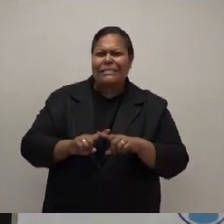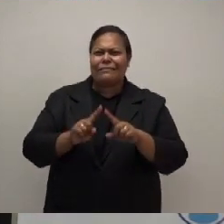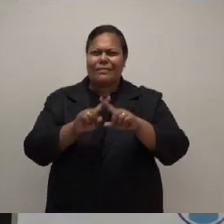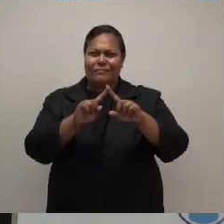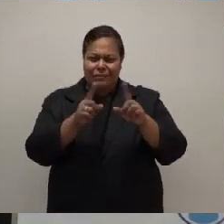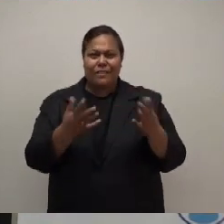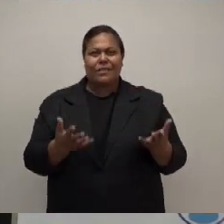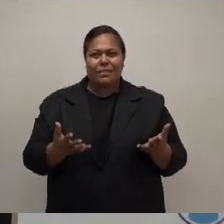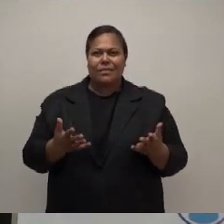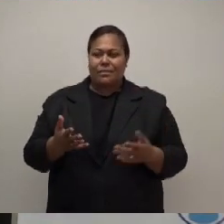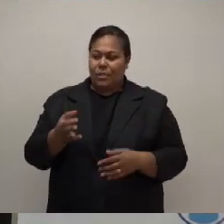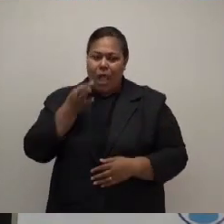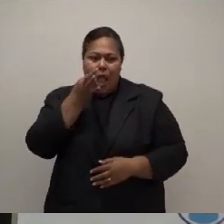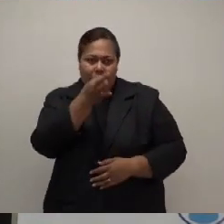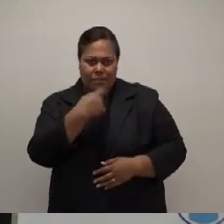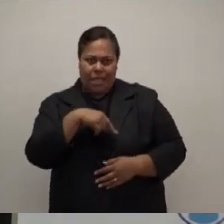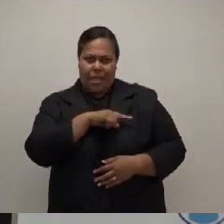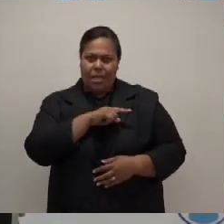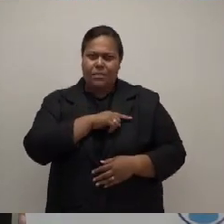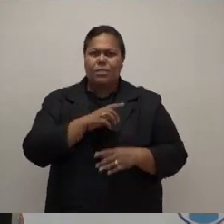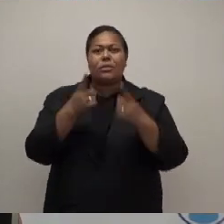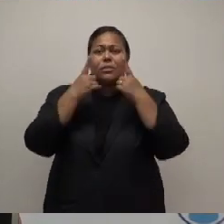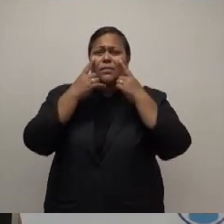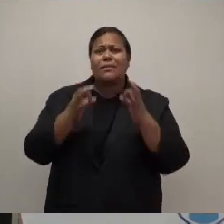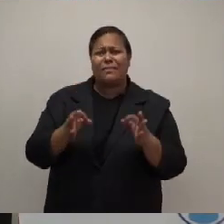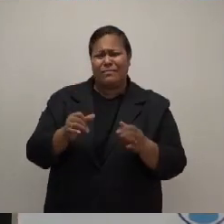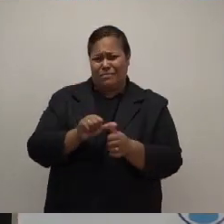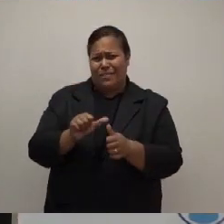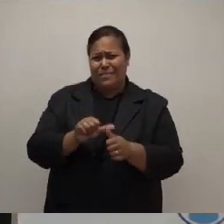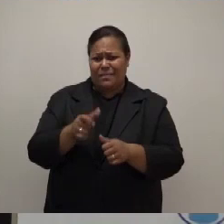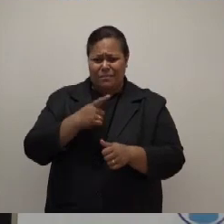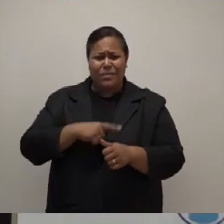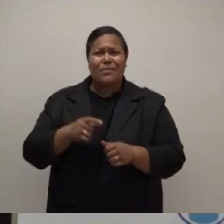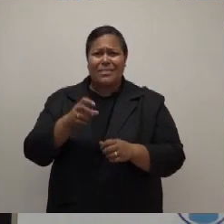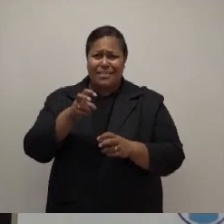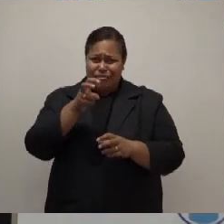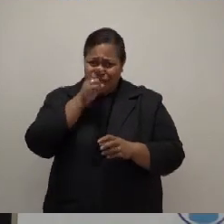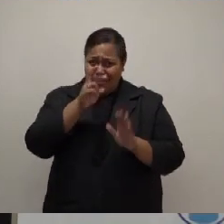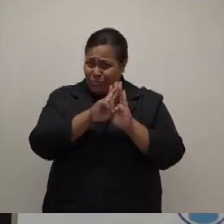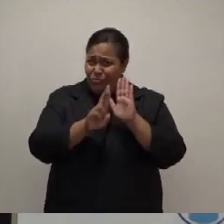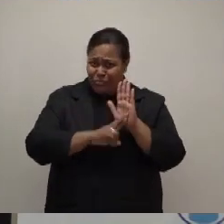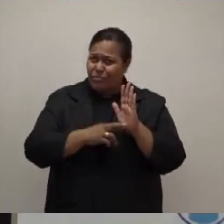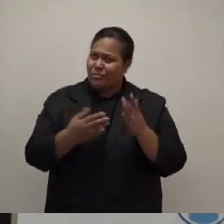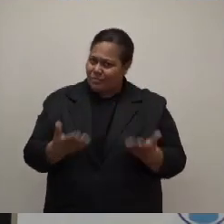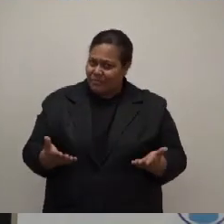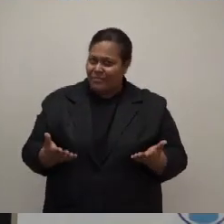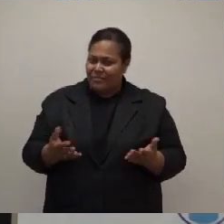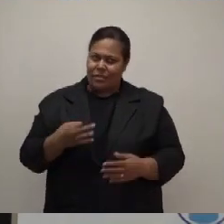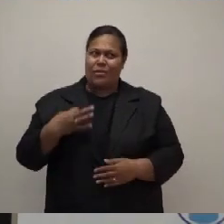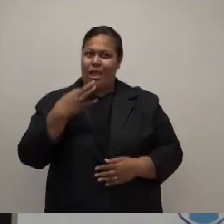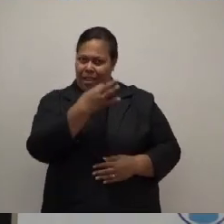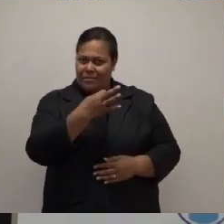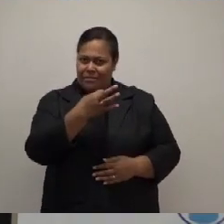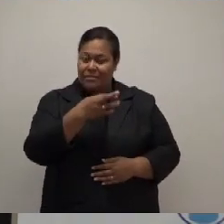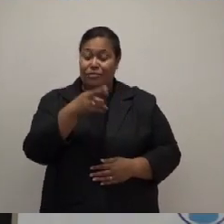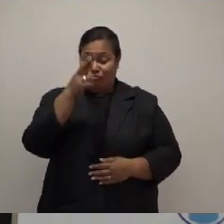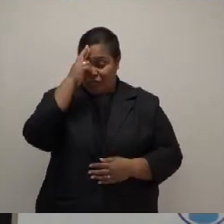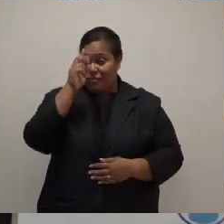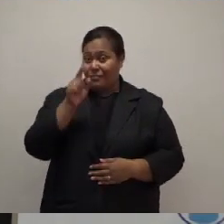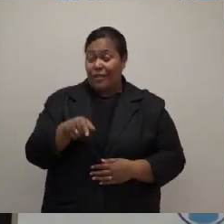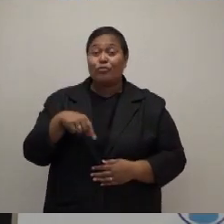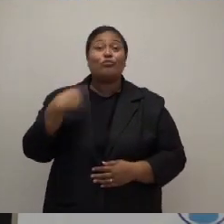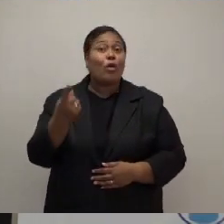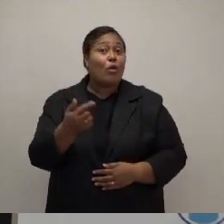curfew be kept, saying that they feel safer with the restrictions. For that reason, effective from tomorrow,